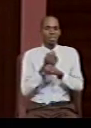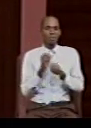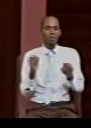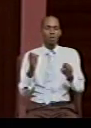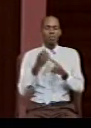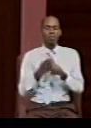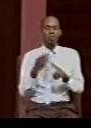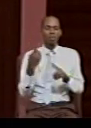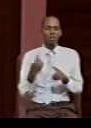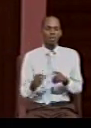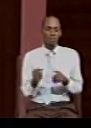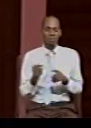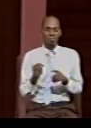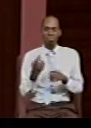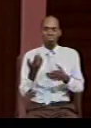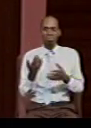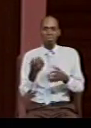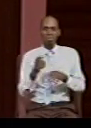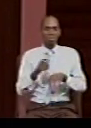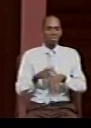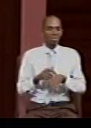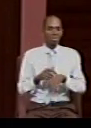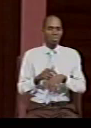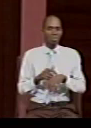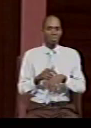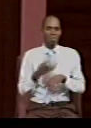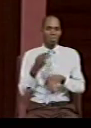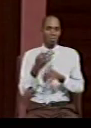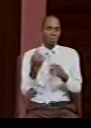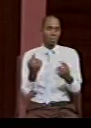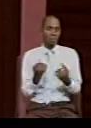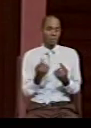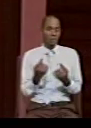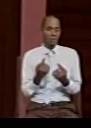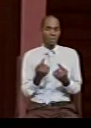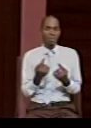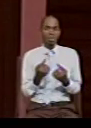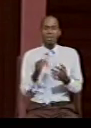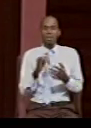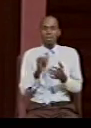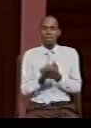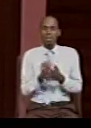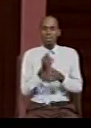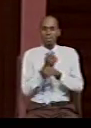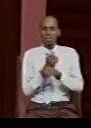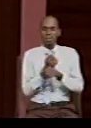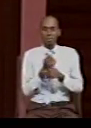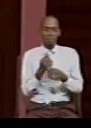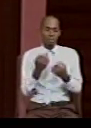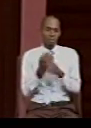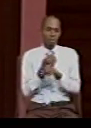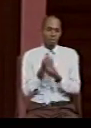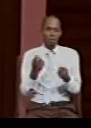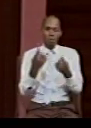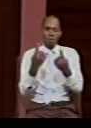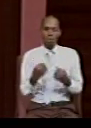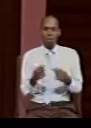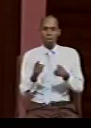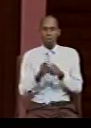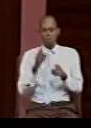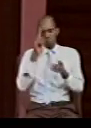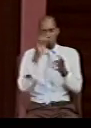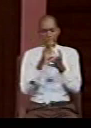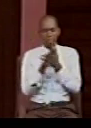salvation from the tyranny of sin, that salvation comes as you believe in your heart and